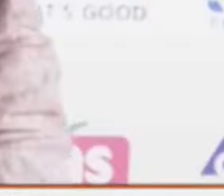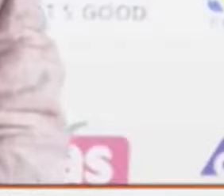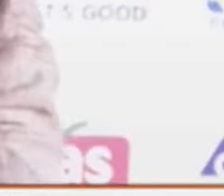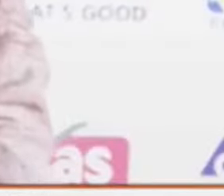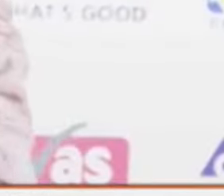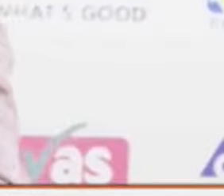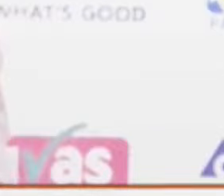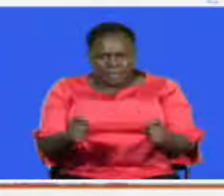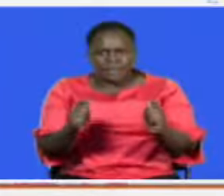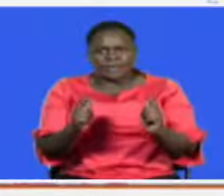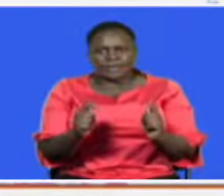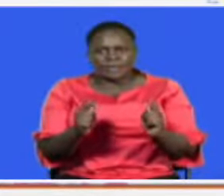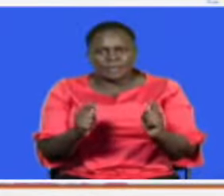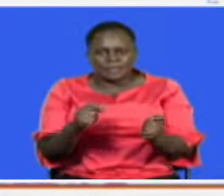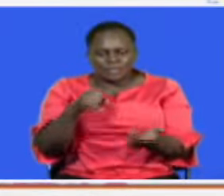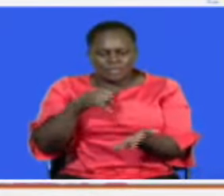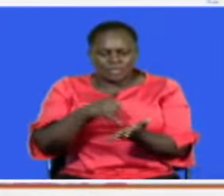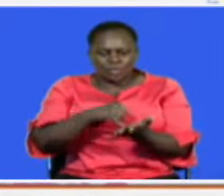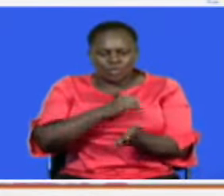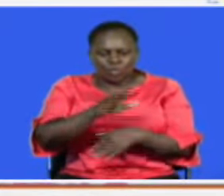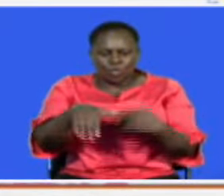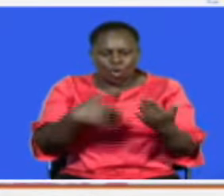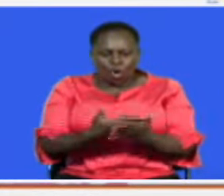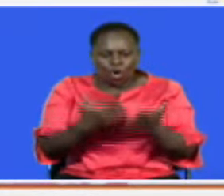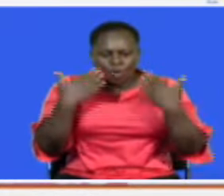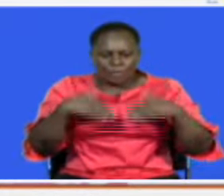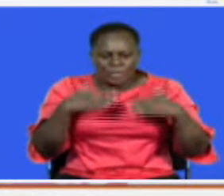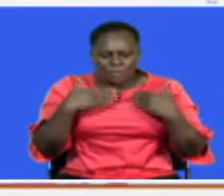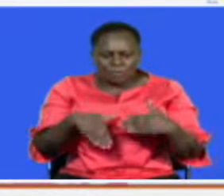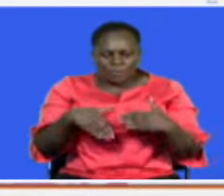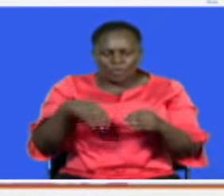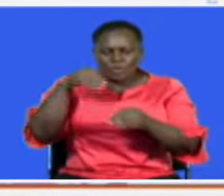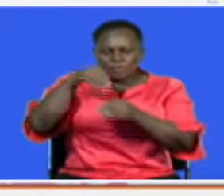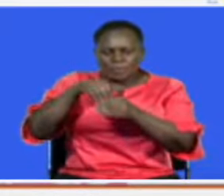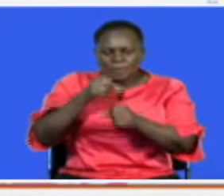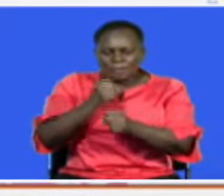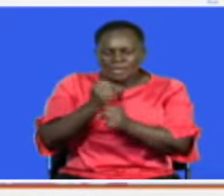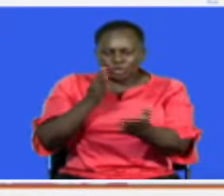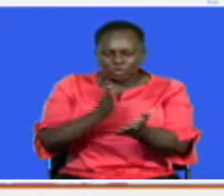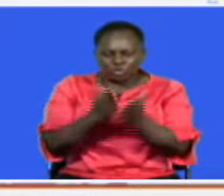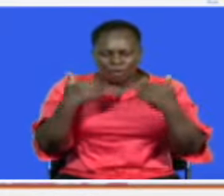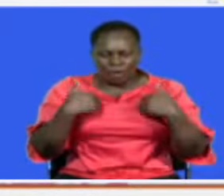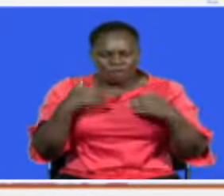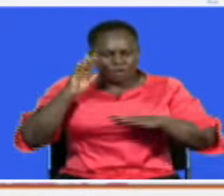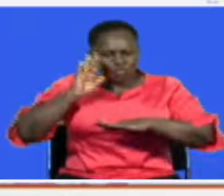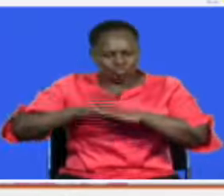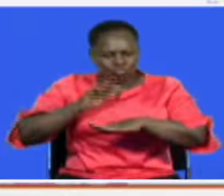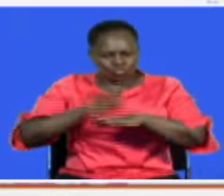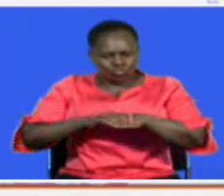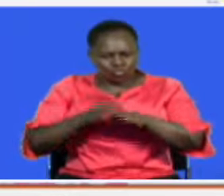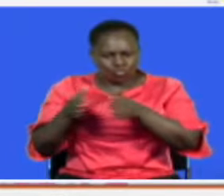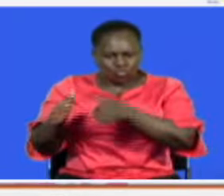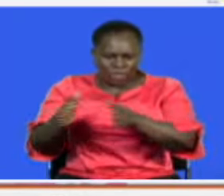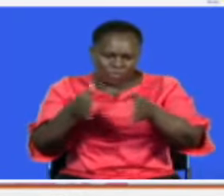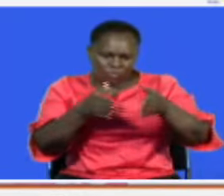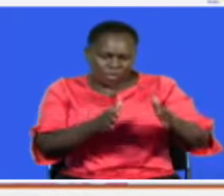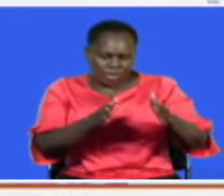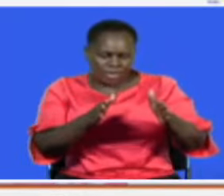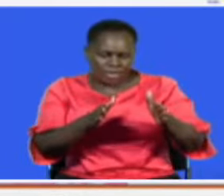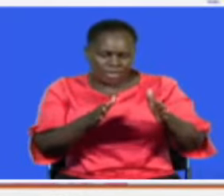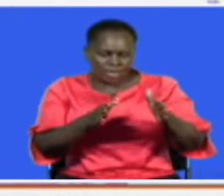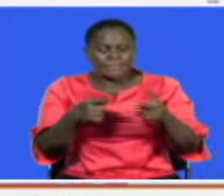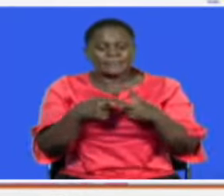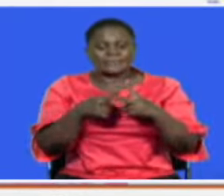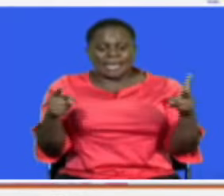We are trying to bring all the key players to make sure that we have an effective model, and it's a